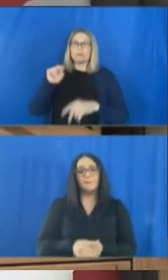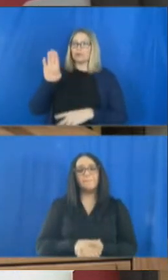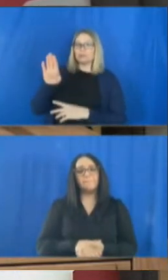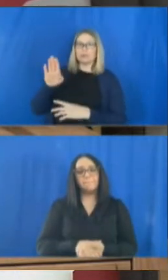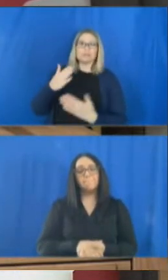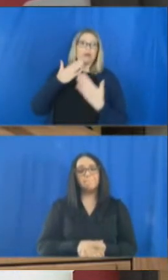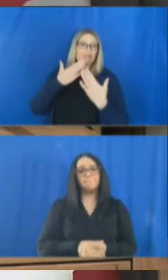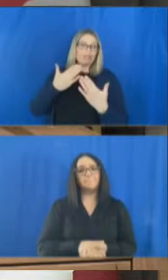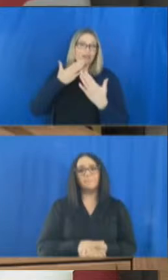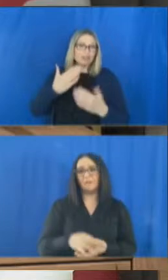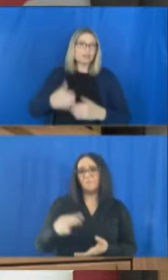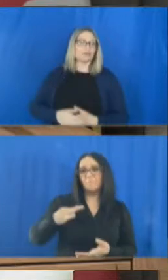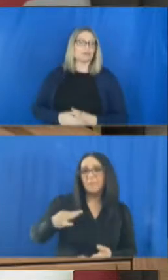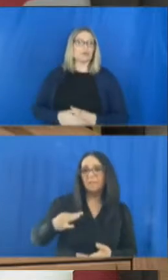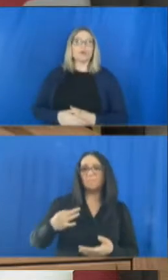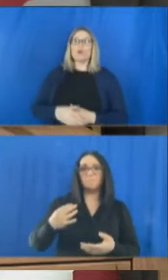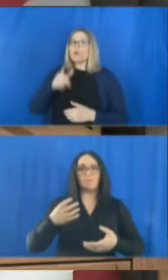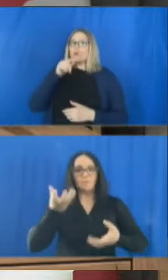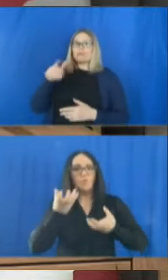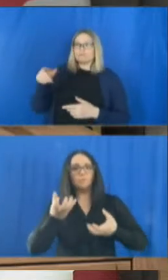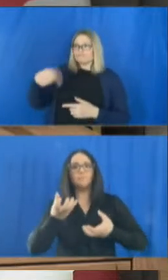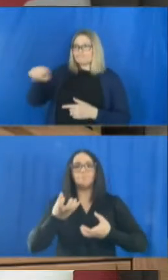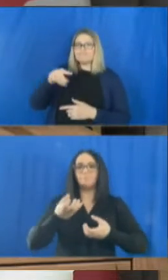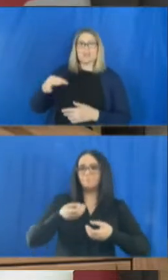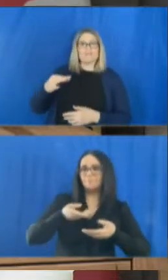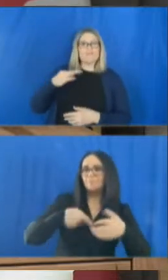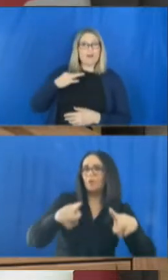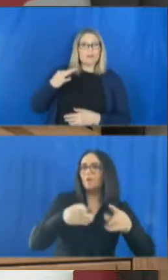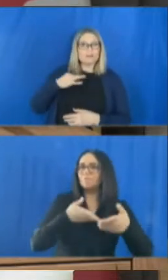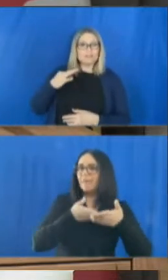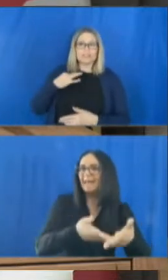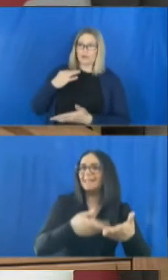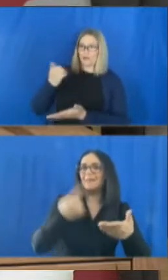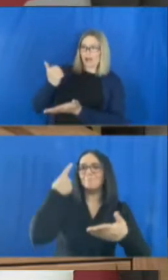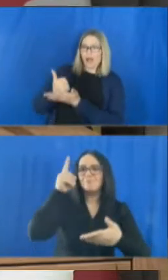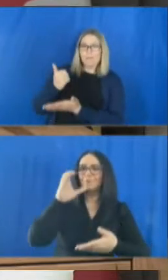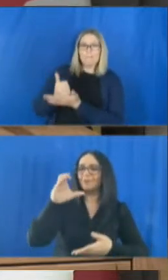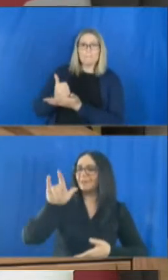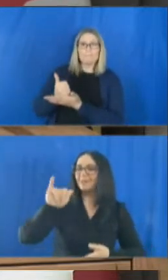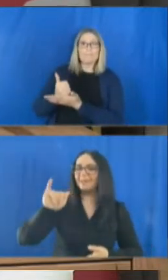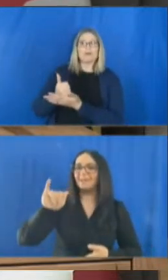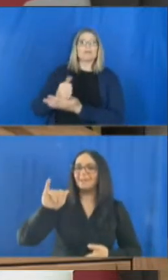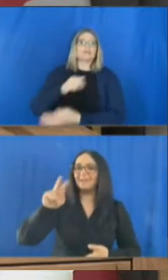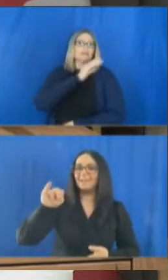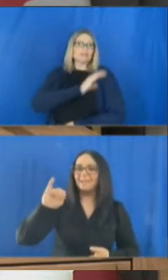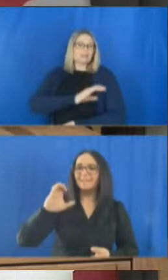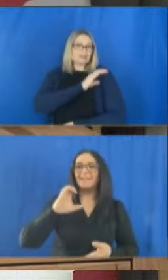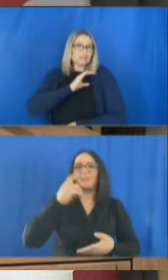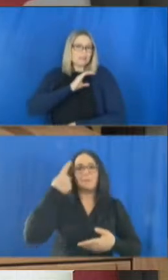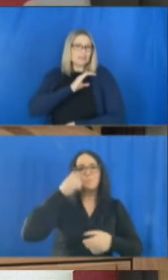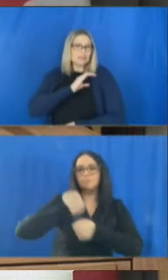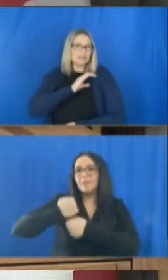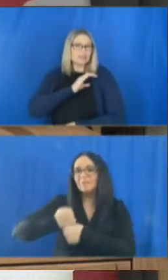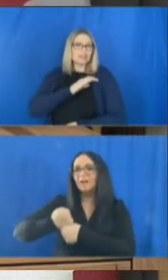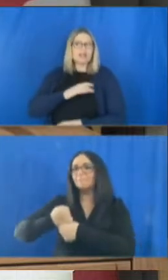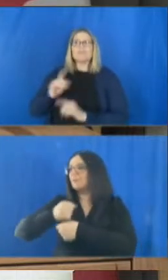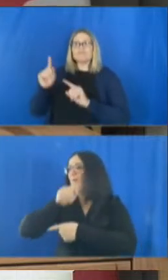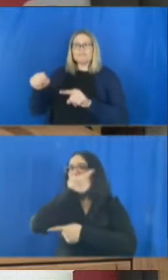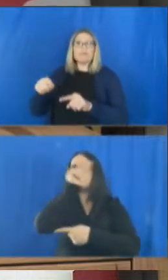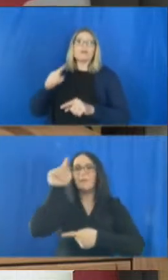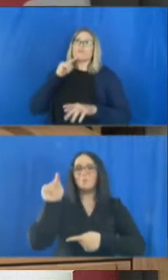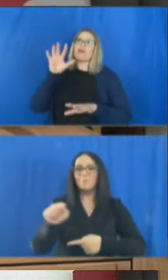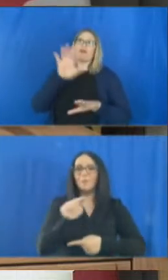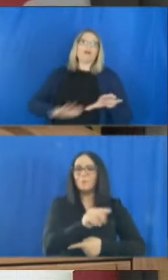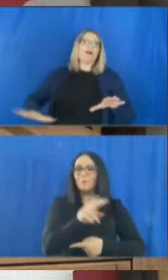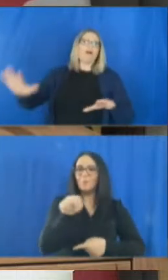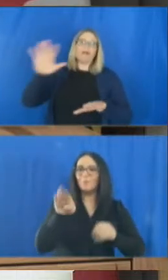d'améliorer la situation. So far, 3,700 people have signed up, and approximately 30%